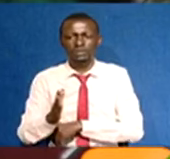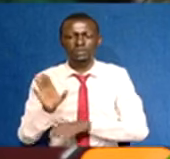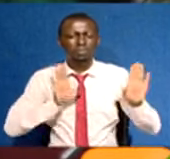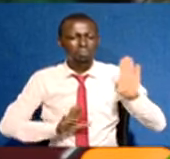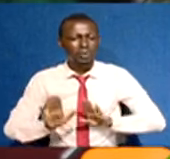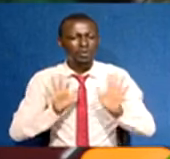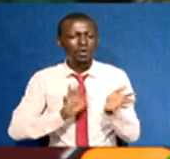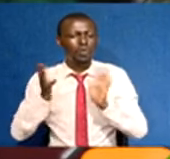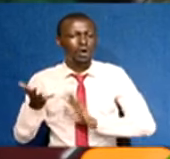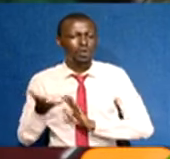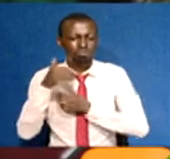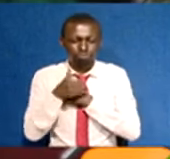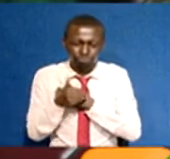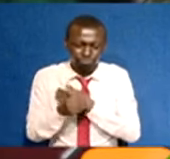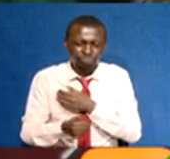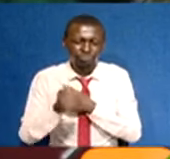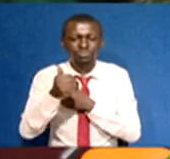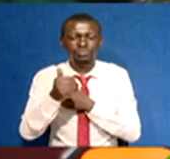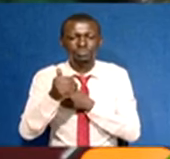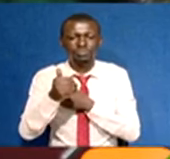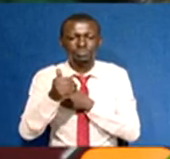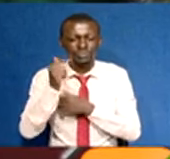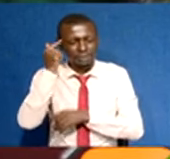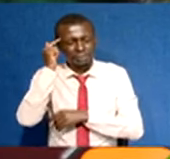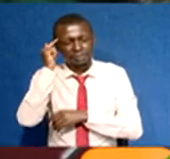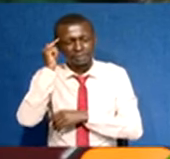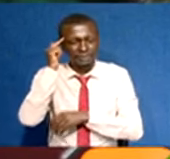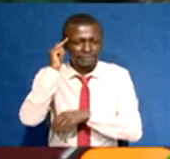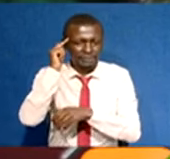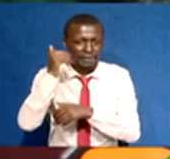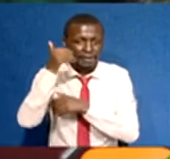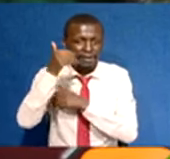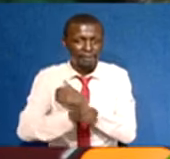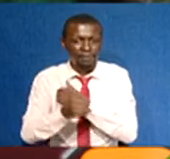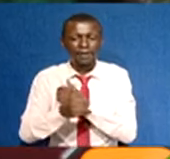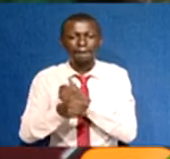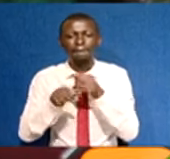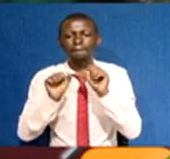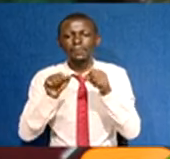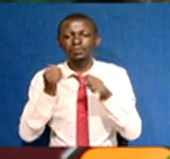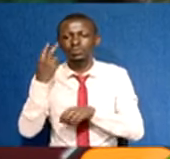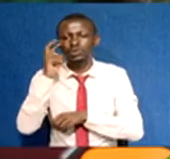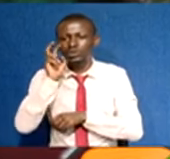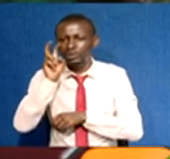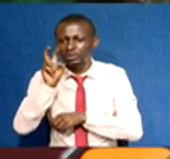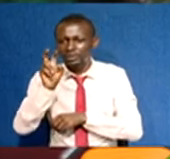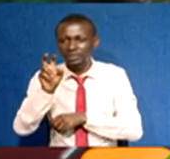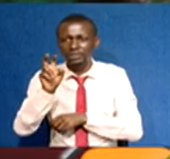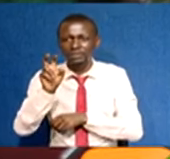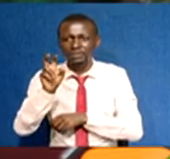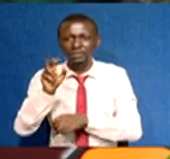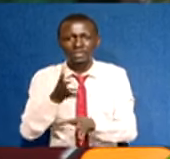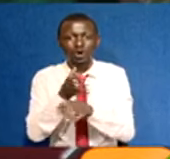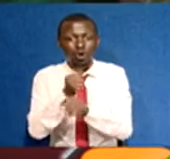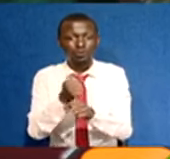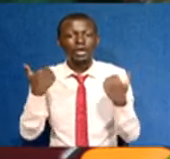be? And I think from that particular time, I can see the kind of unshakable